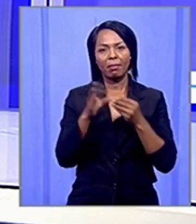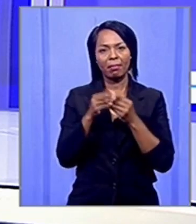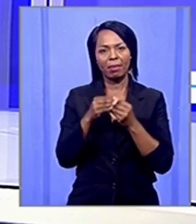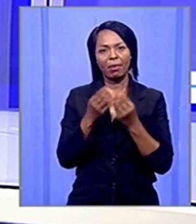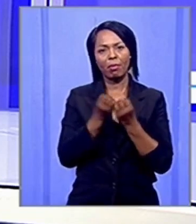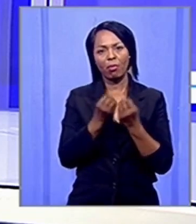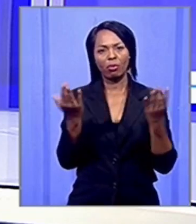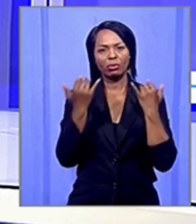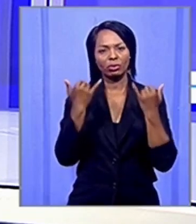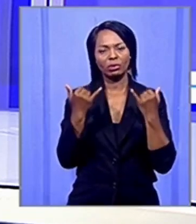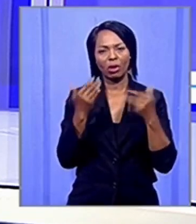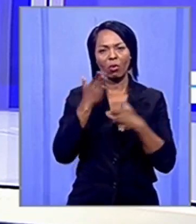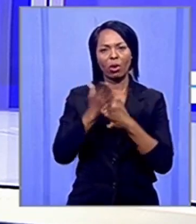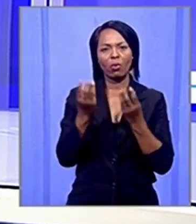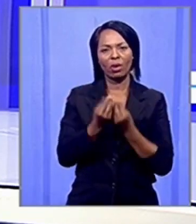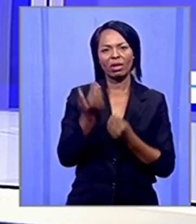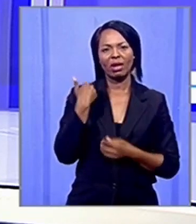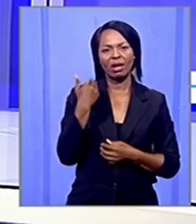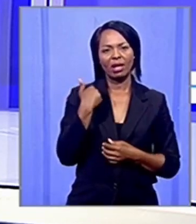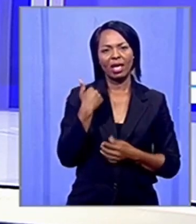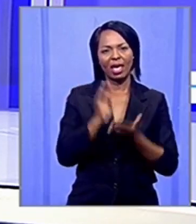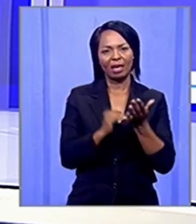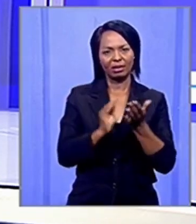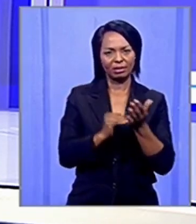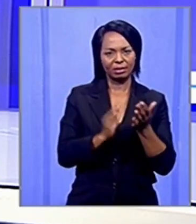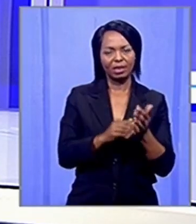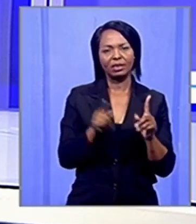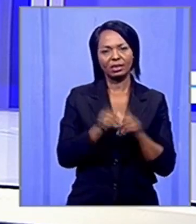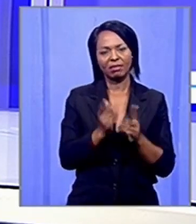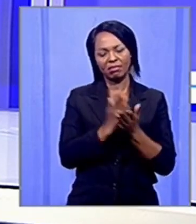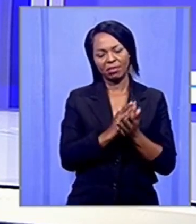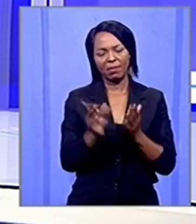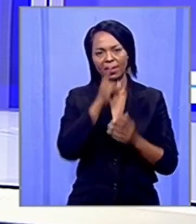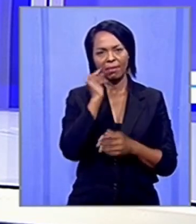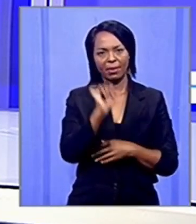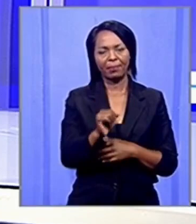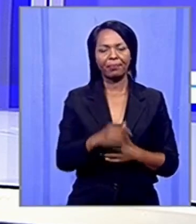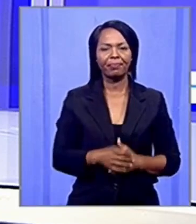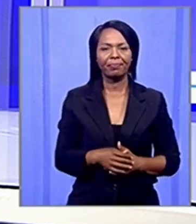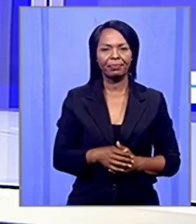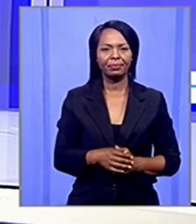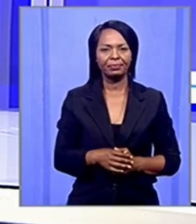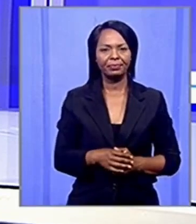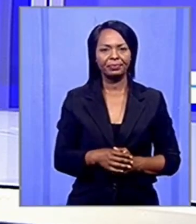di neng di dira le tonakgolo ya maloba Ace Magashule le tsona di beetswe kwa thoko.